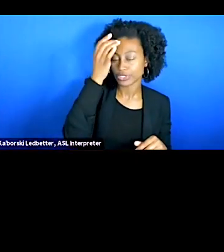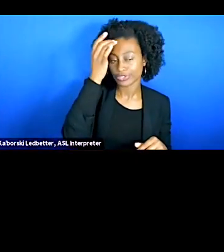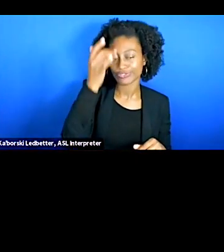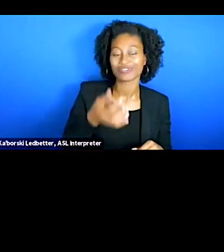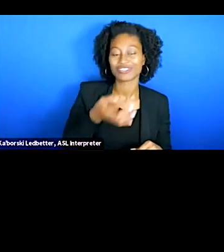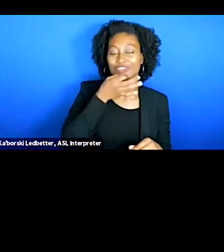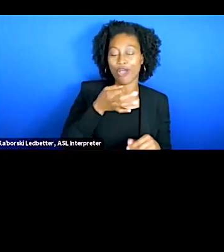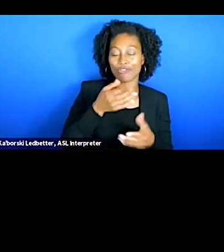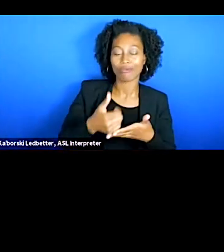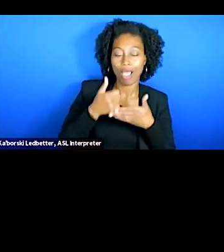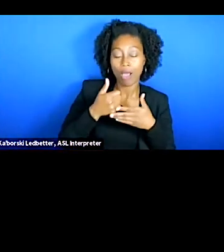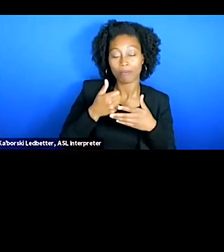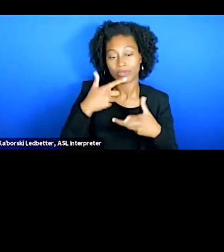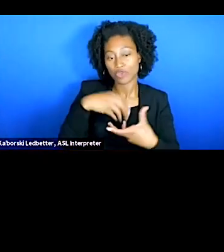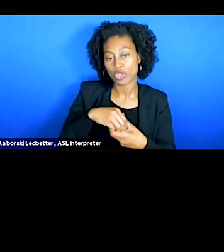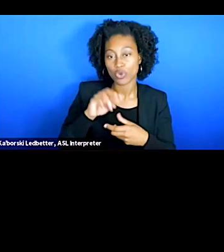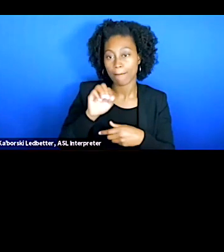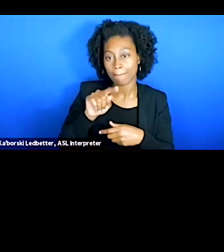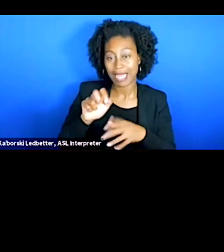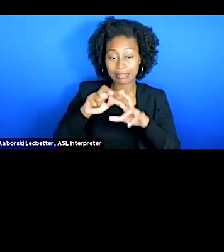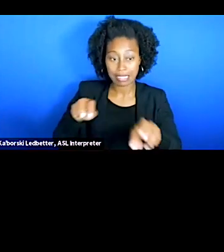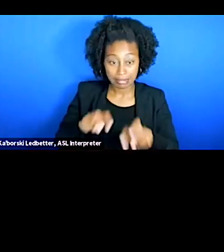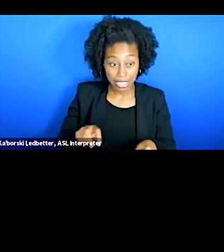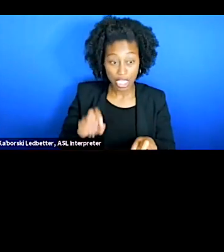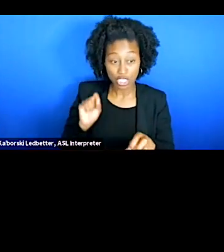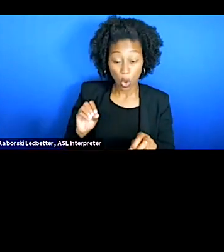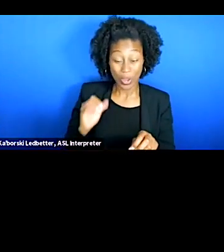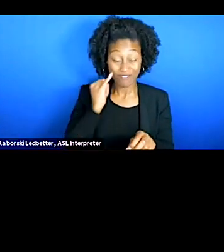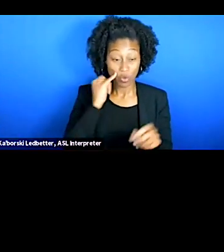this start set, we will need to do some filtering.